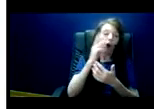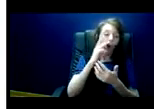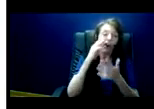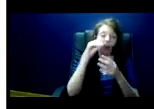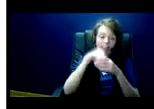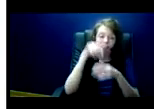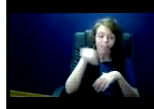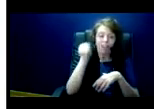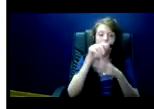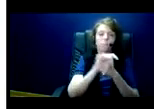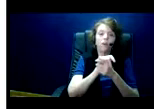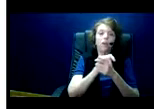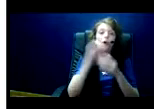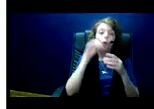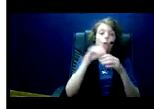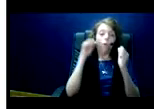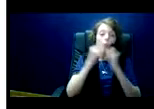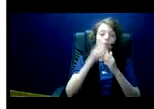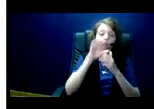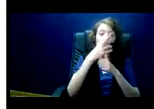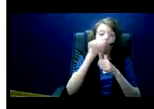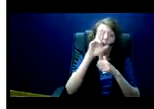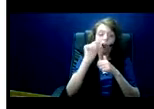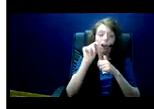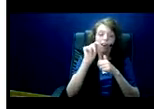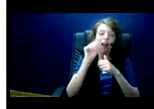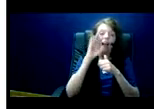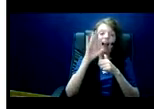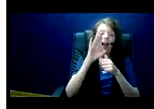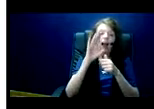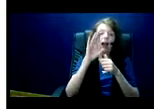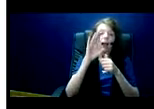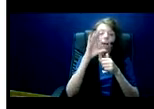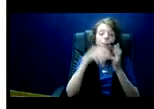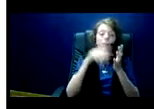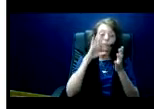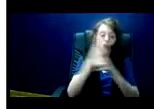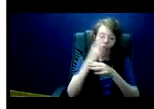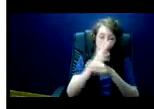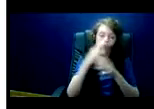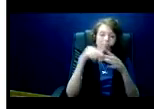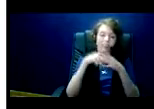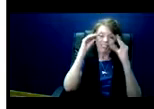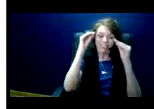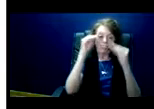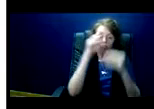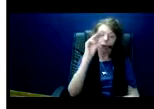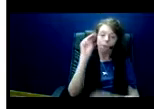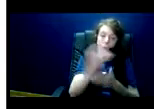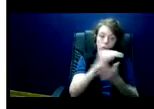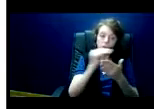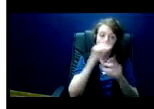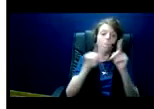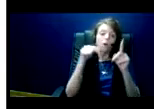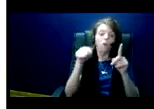them, with a chart that says, a key that says high, medium, and low. So this was used in teaching music, but we've also used this type